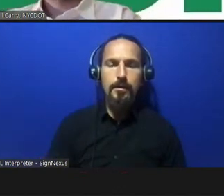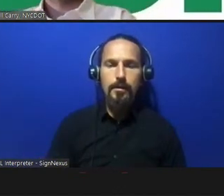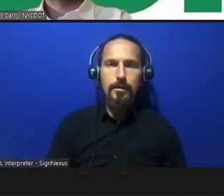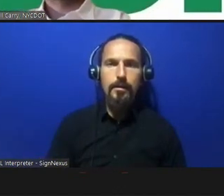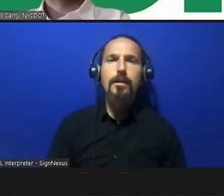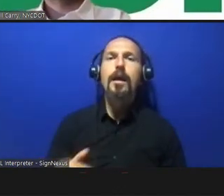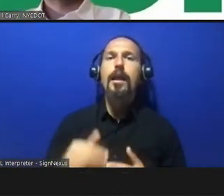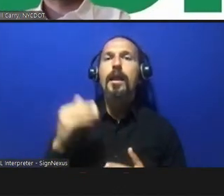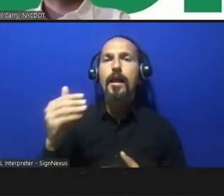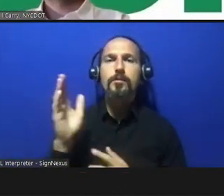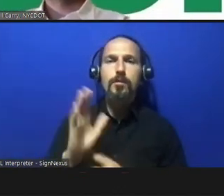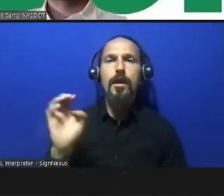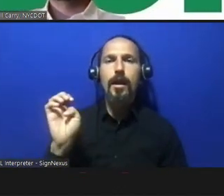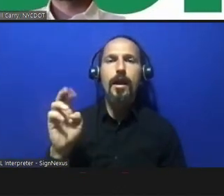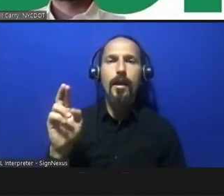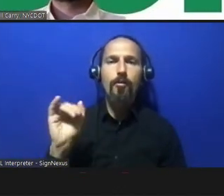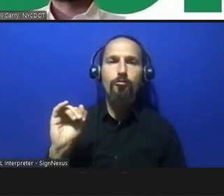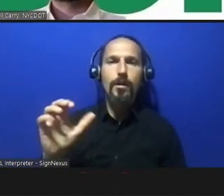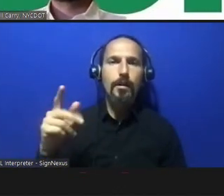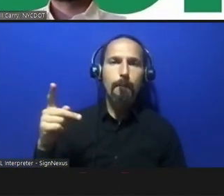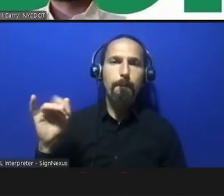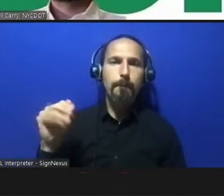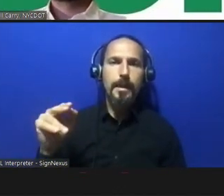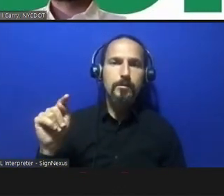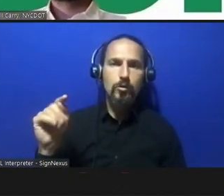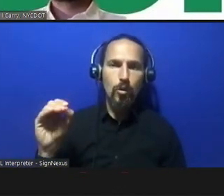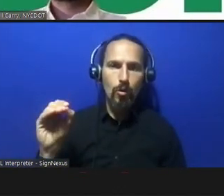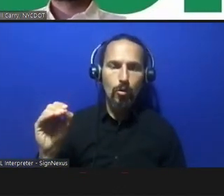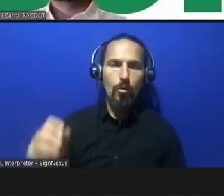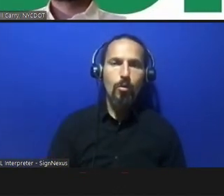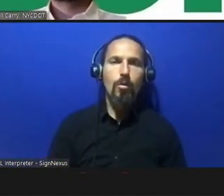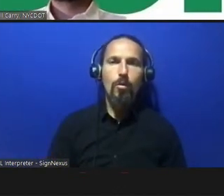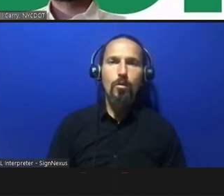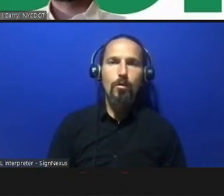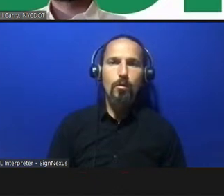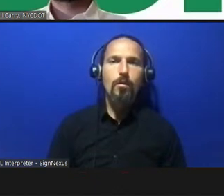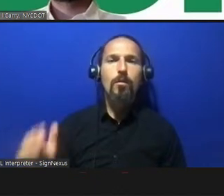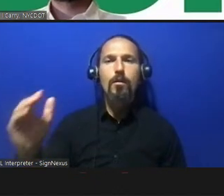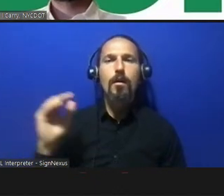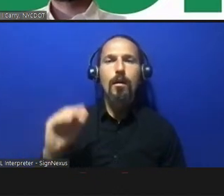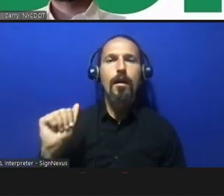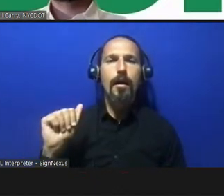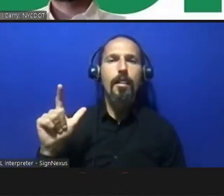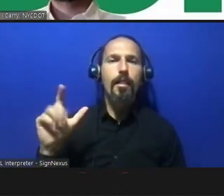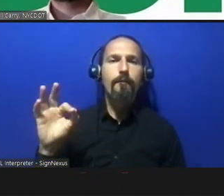the next speaker is eric pinto followed by alfonso anderson